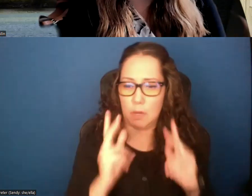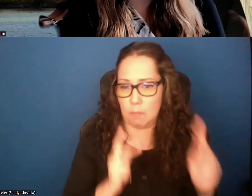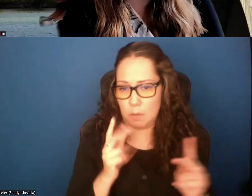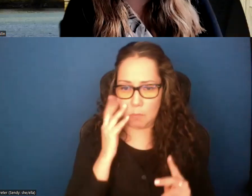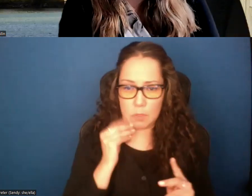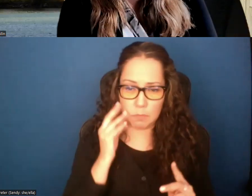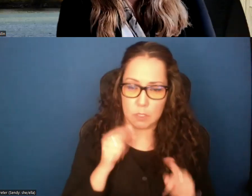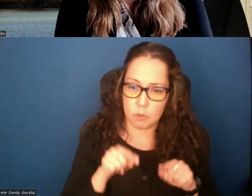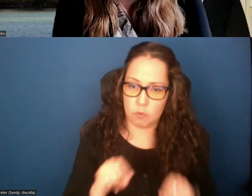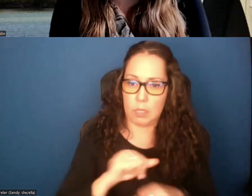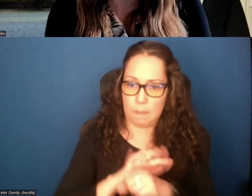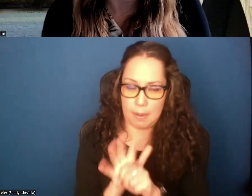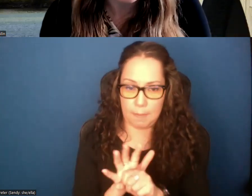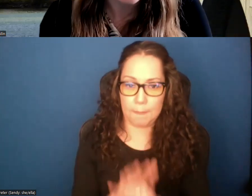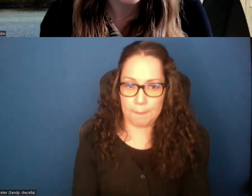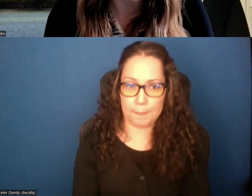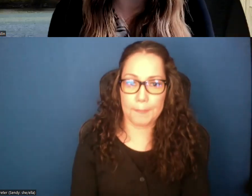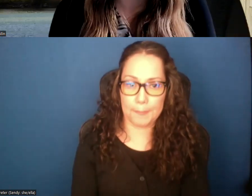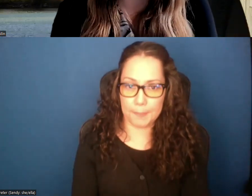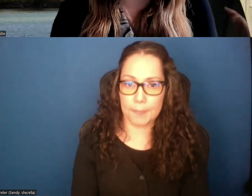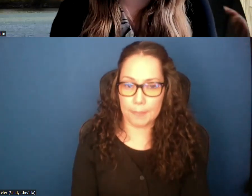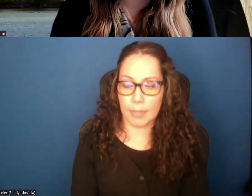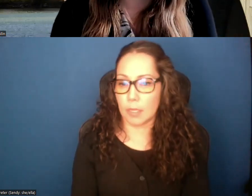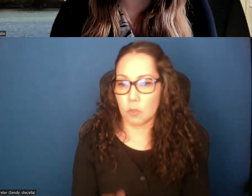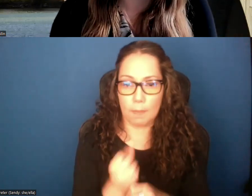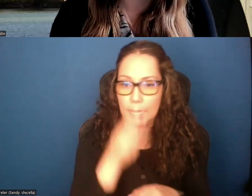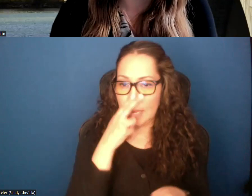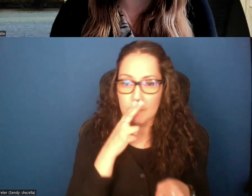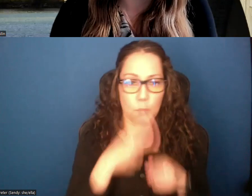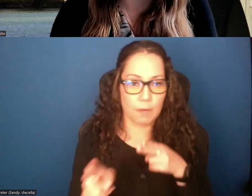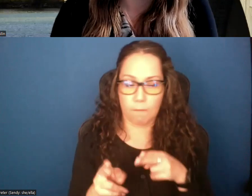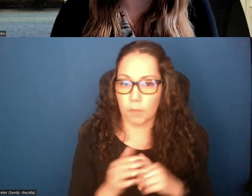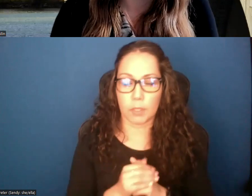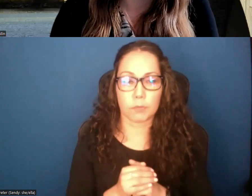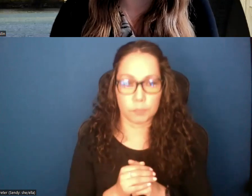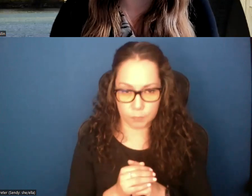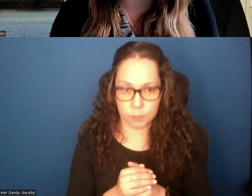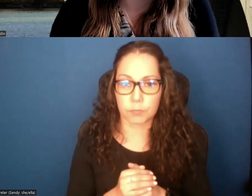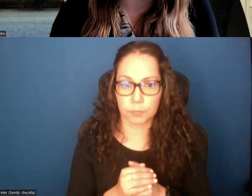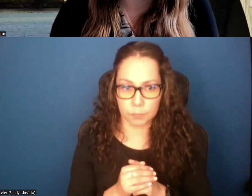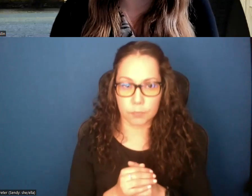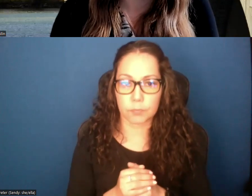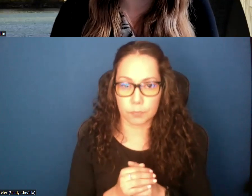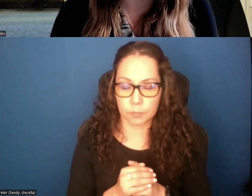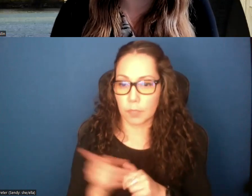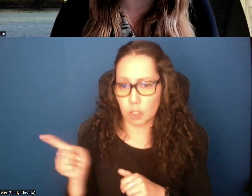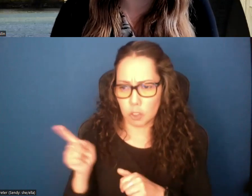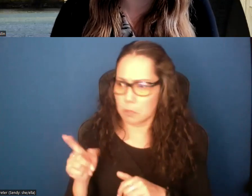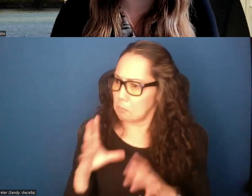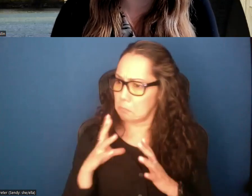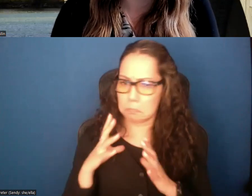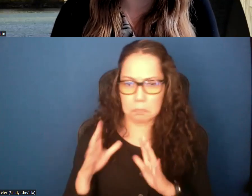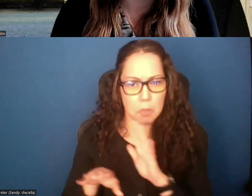pandemic. Um, so I'm going to make it brief. She was, um, thriving in,